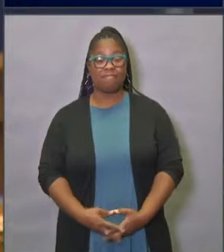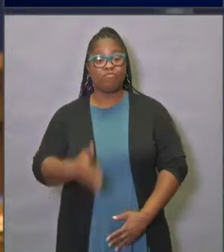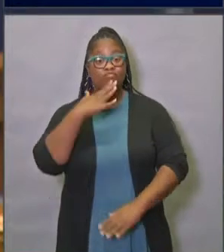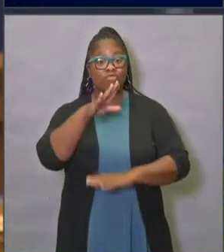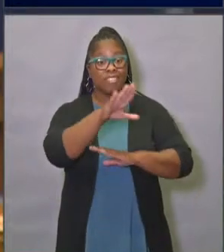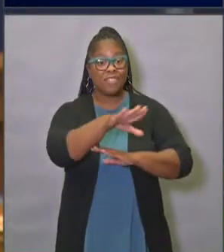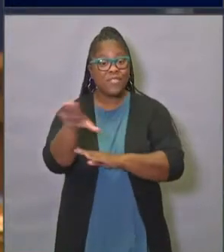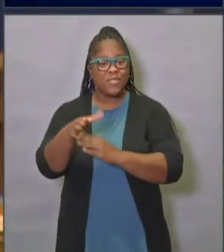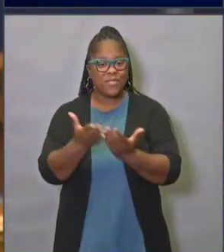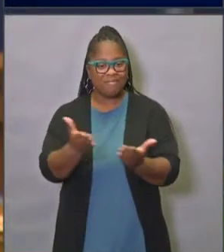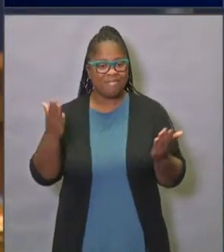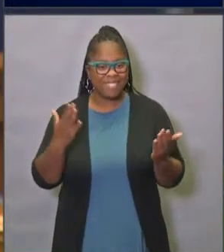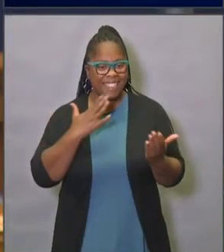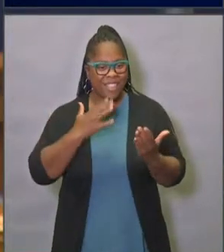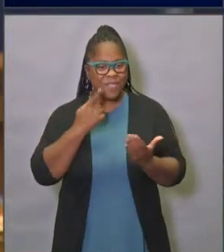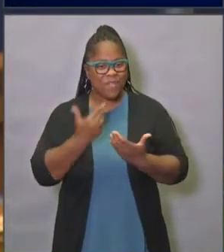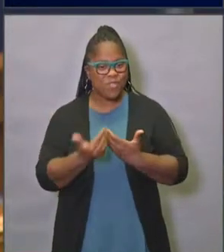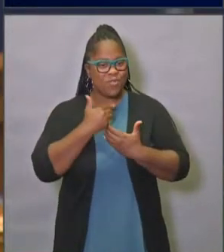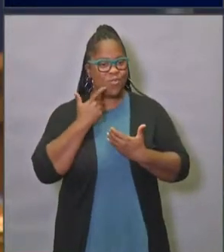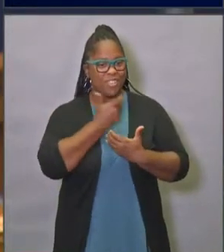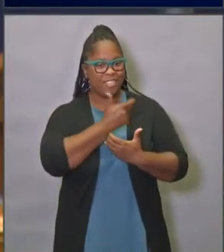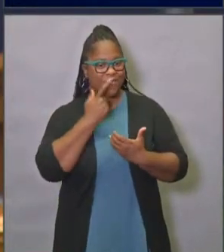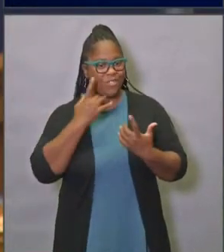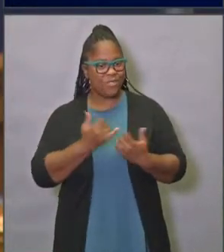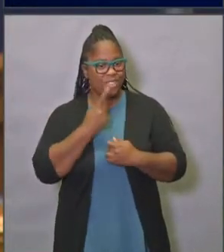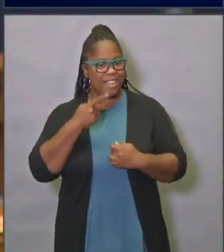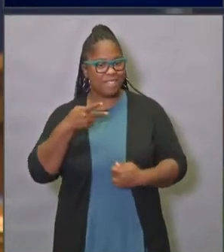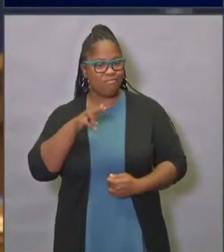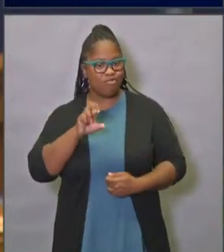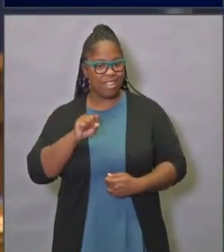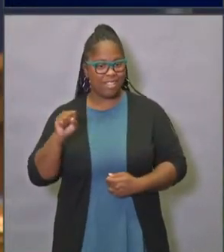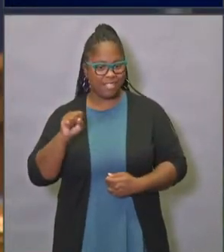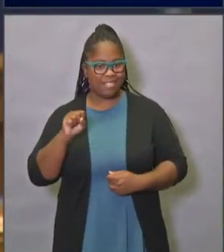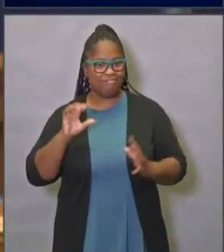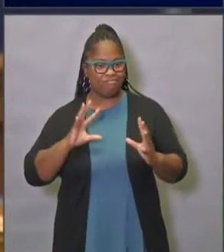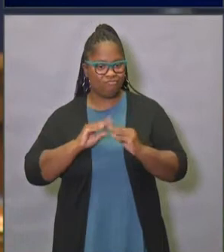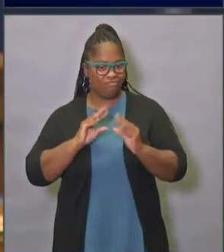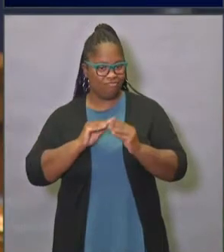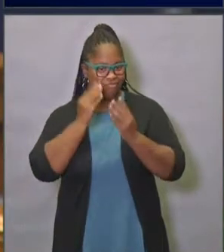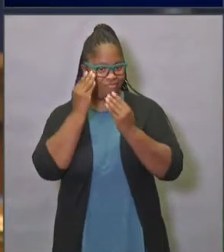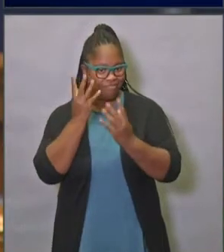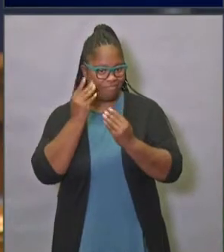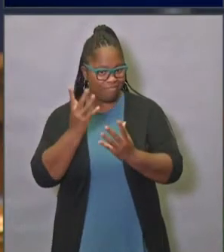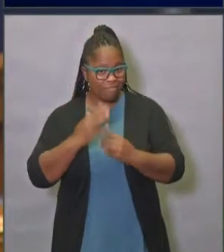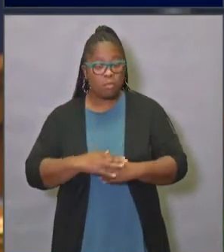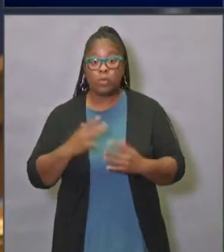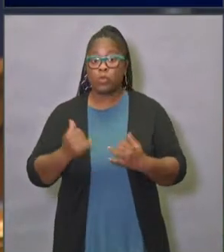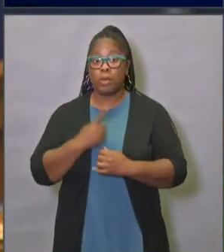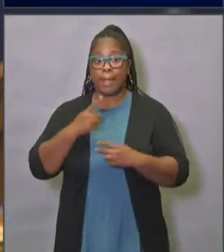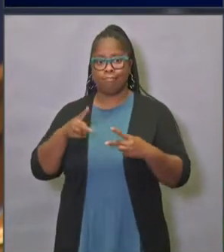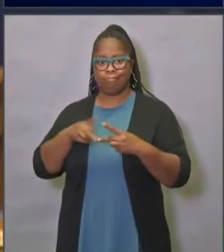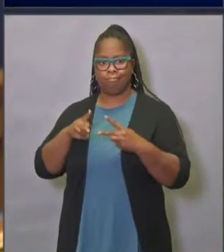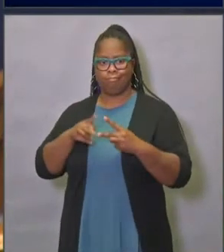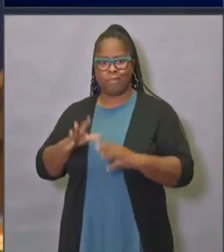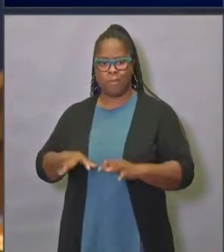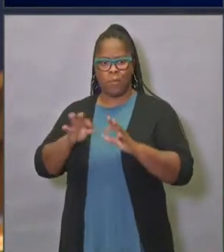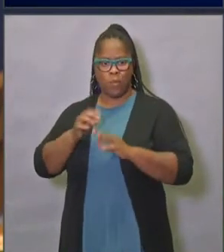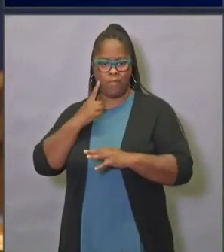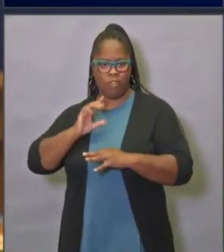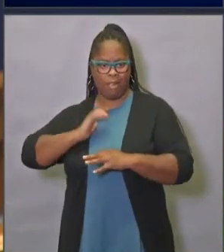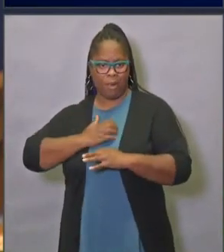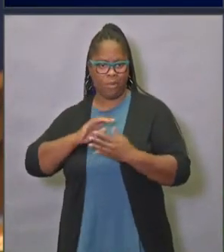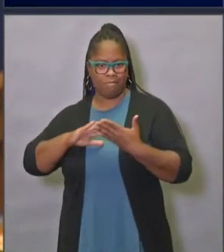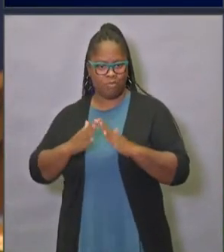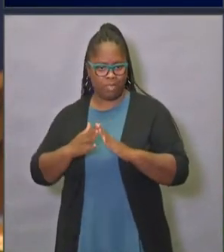Good afternoon, everyone, and thank you for joining us at today's press briefing. Today, I'd like to discuss two essentials for our